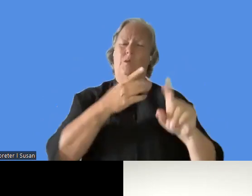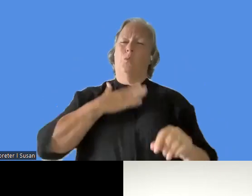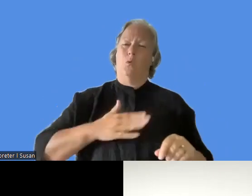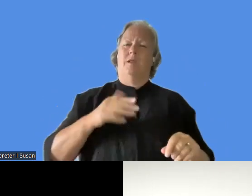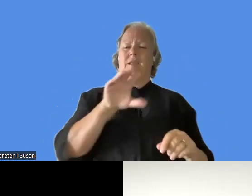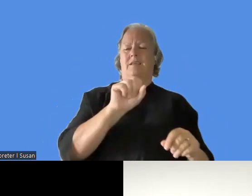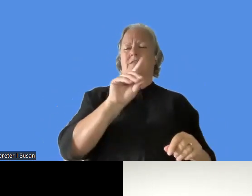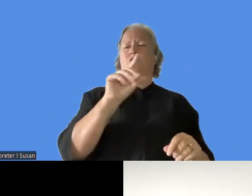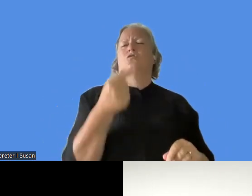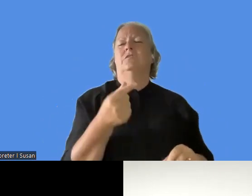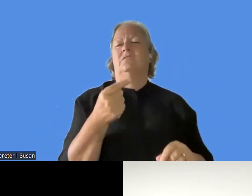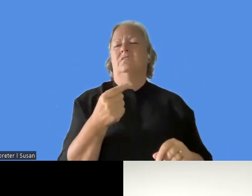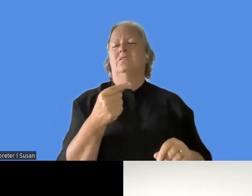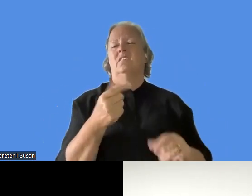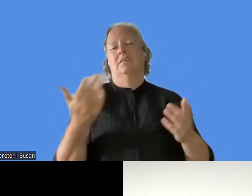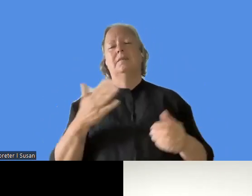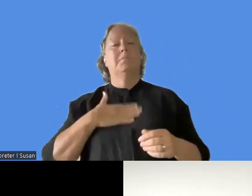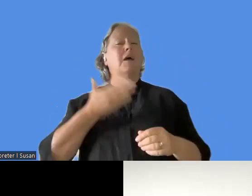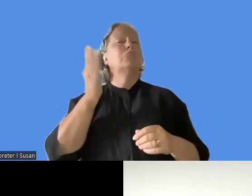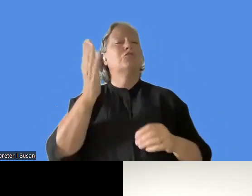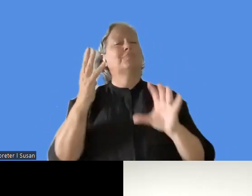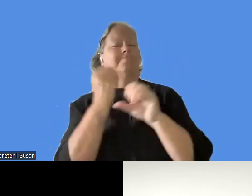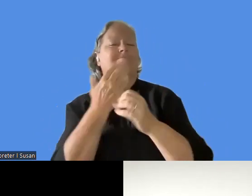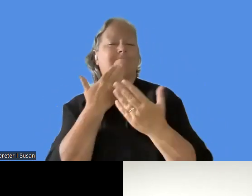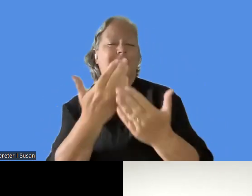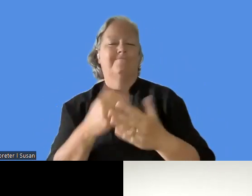prosperity. That's it. That is the end of my presentation. Thank you.